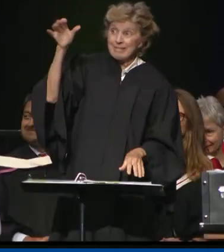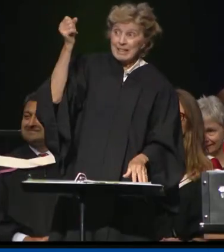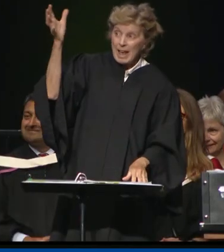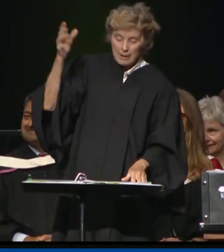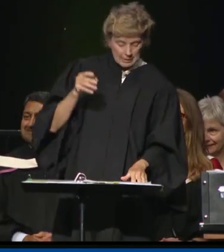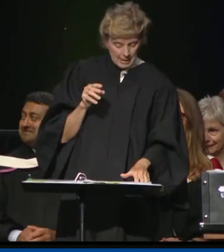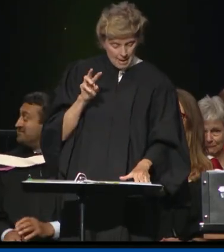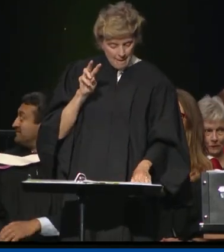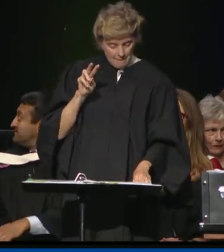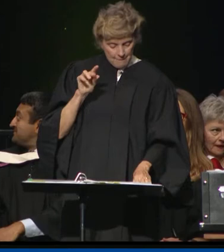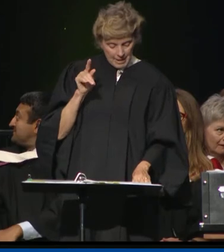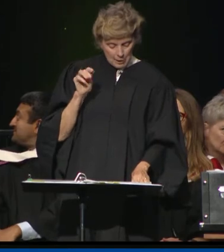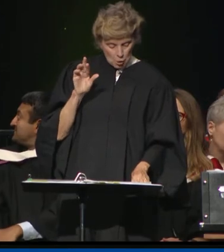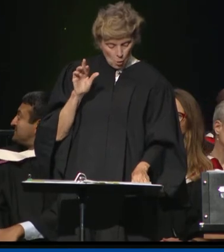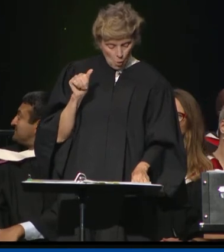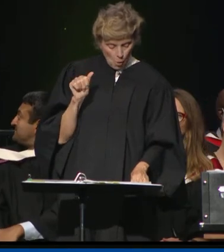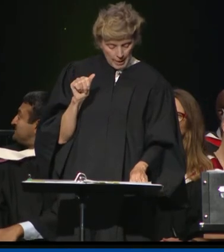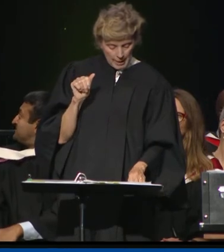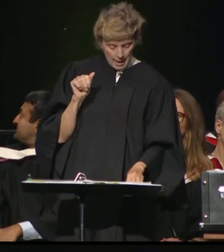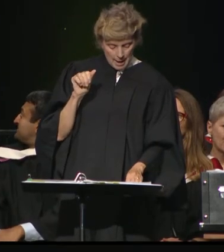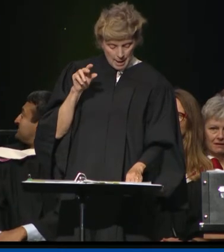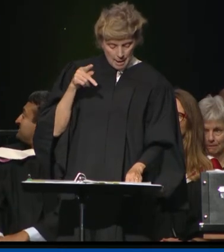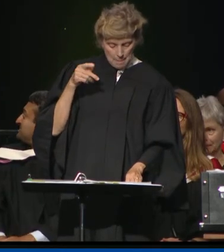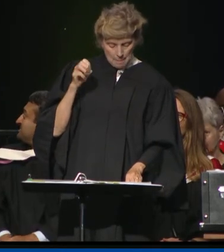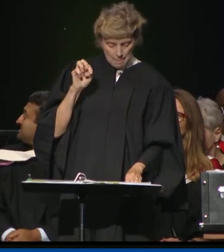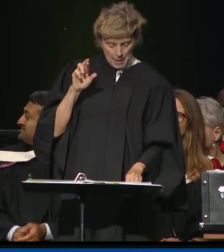Victoria Pericciolo.